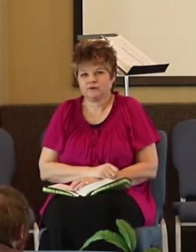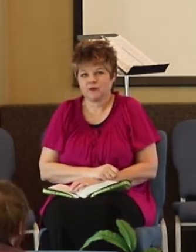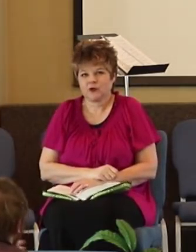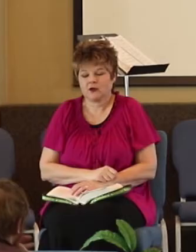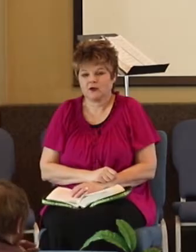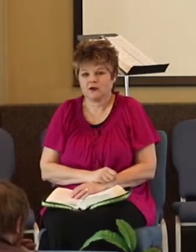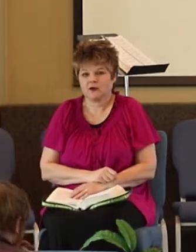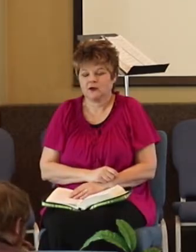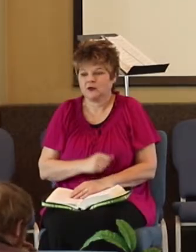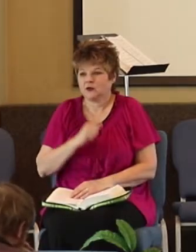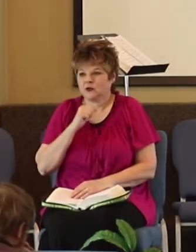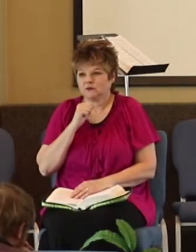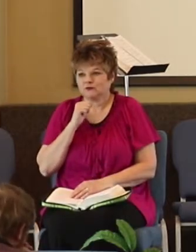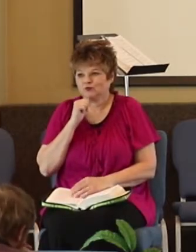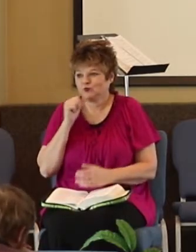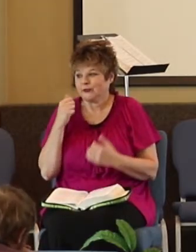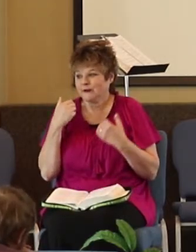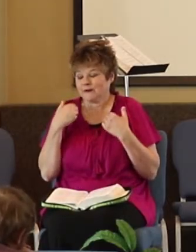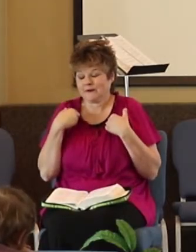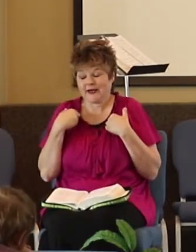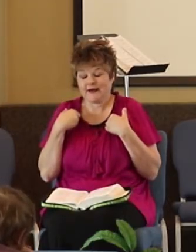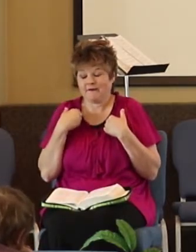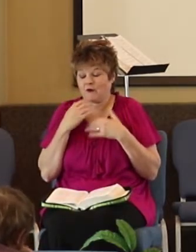We don't get to have all the answers.